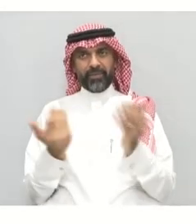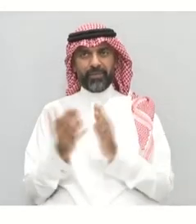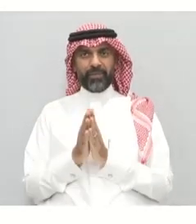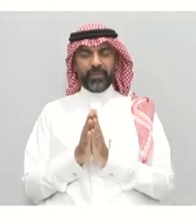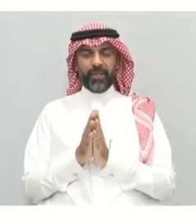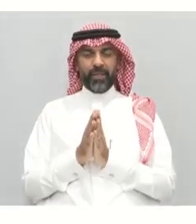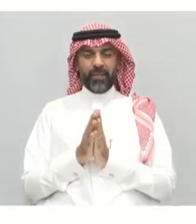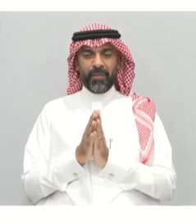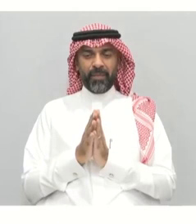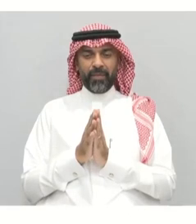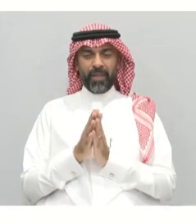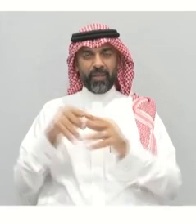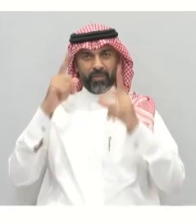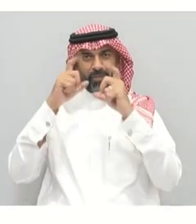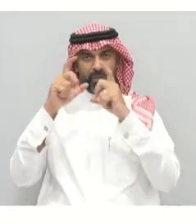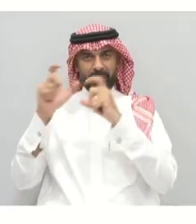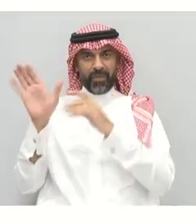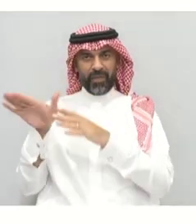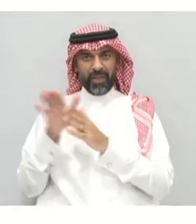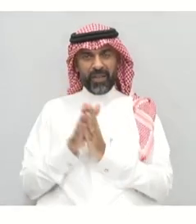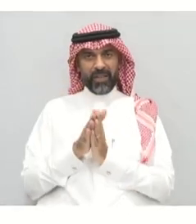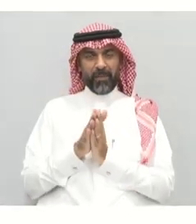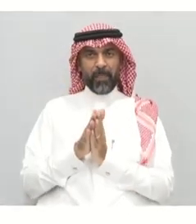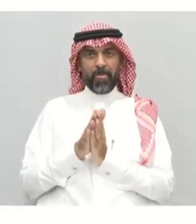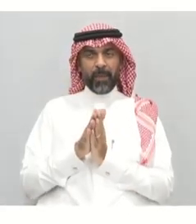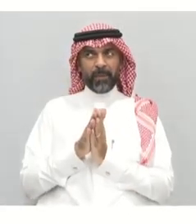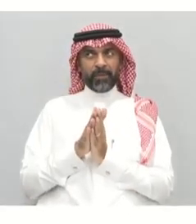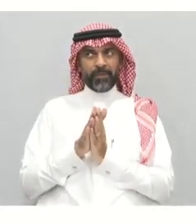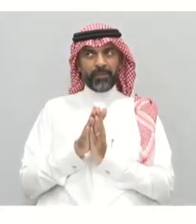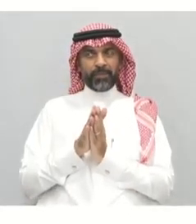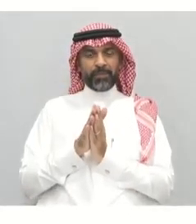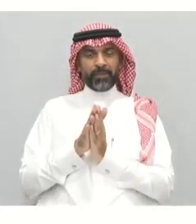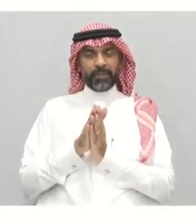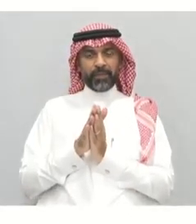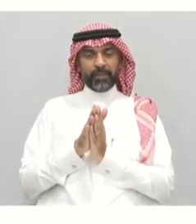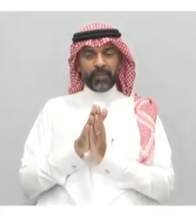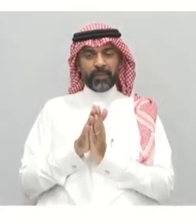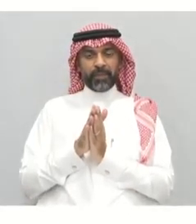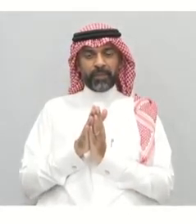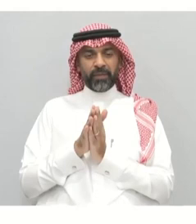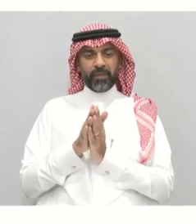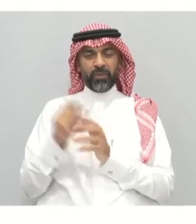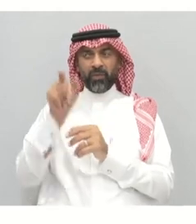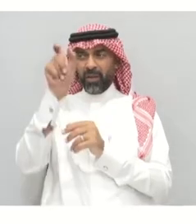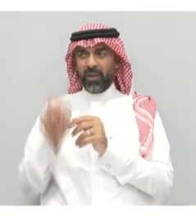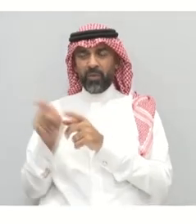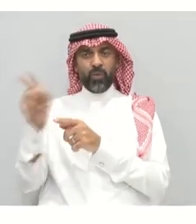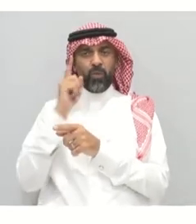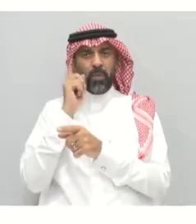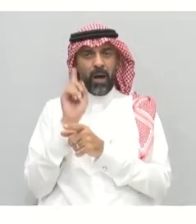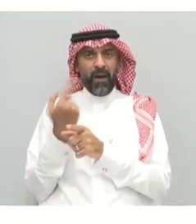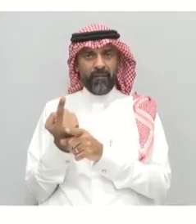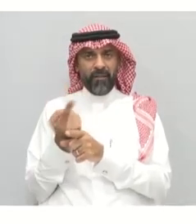Here we have picture. Okay, I want you to tell this man what to do when it's